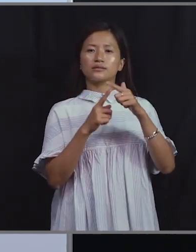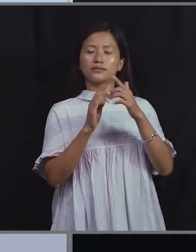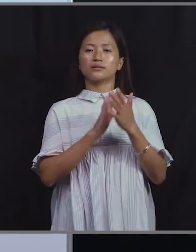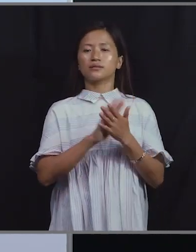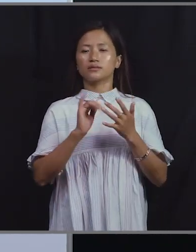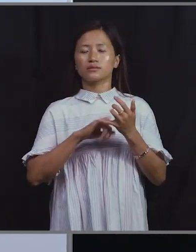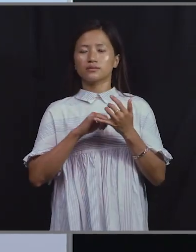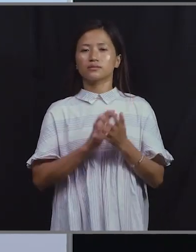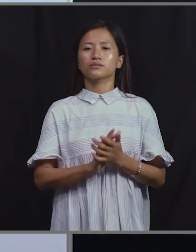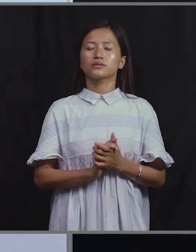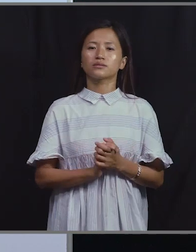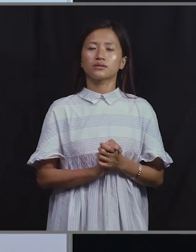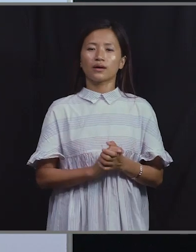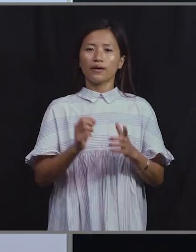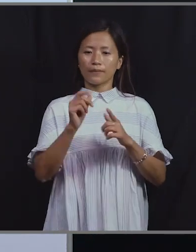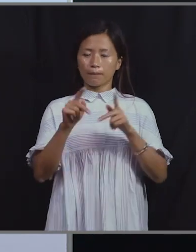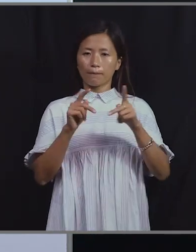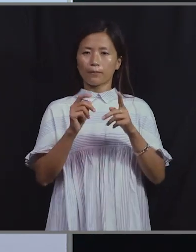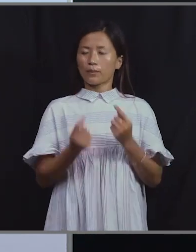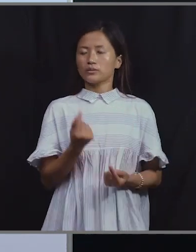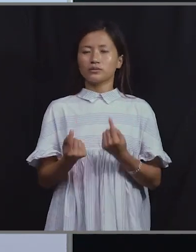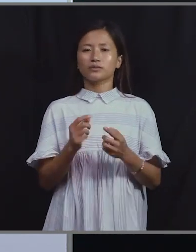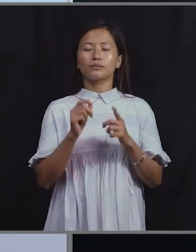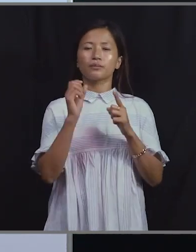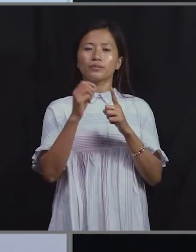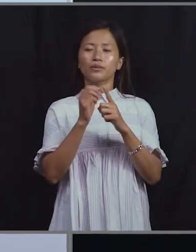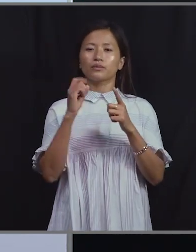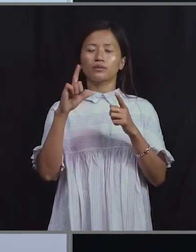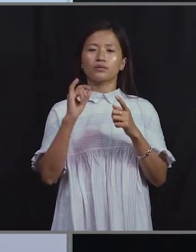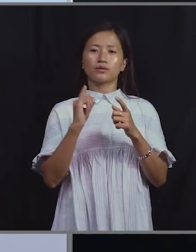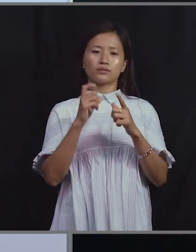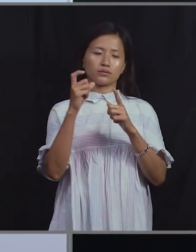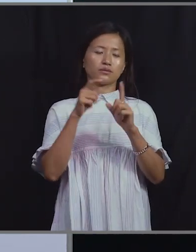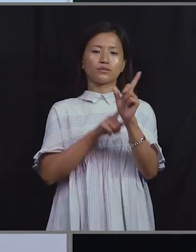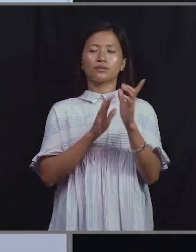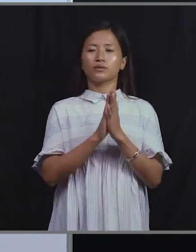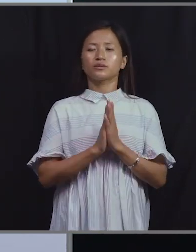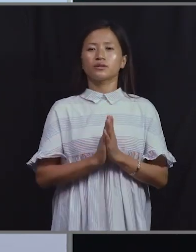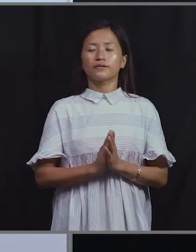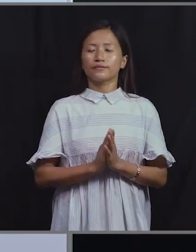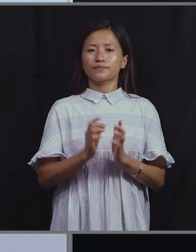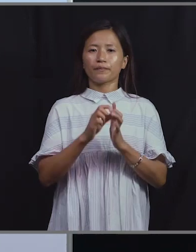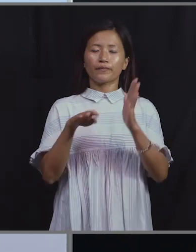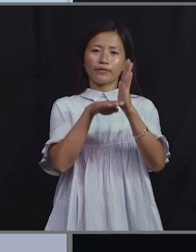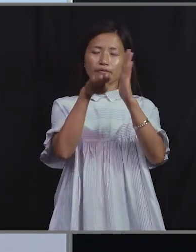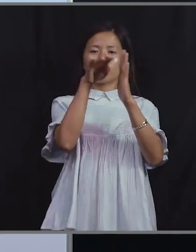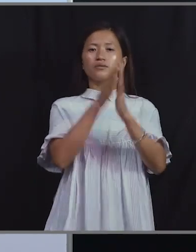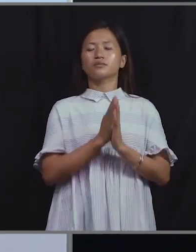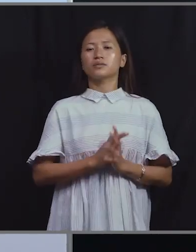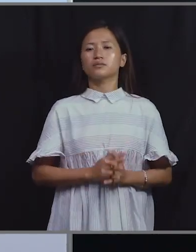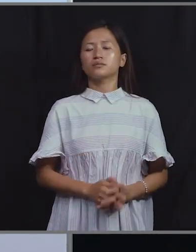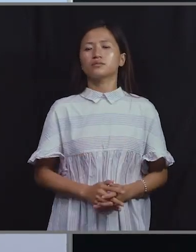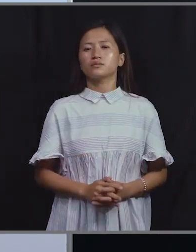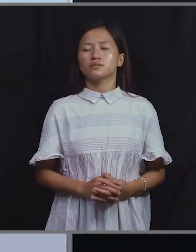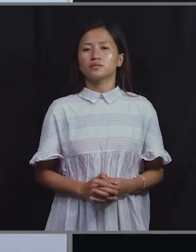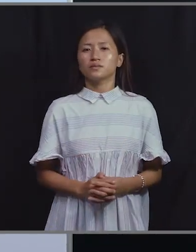Policy for Development. So this is the